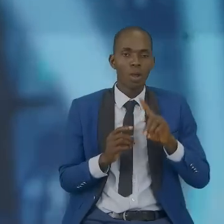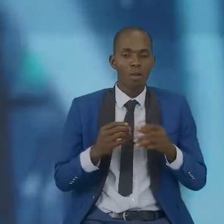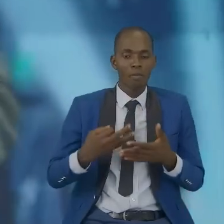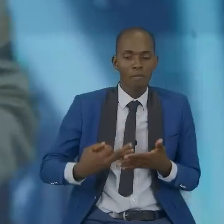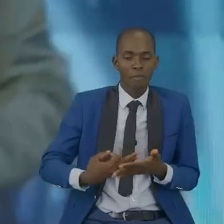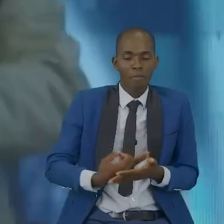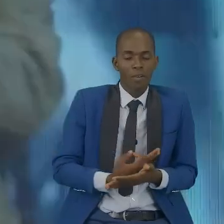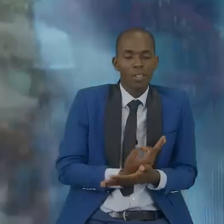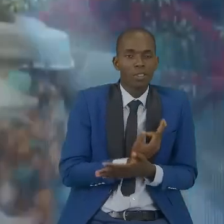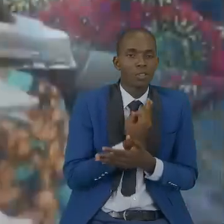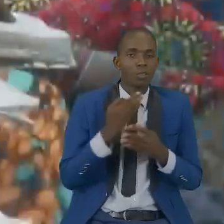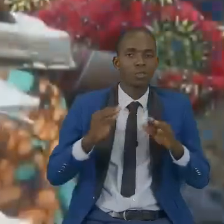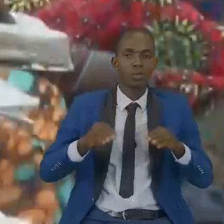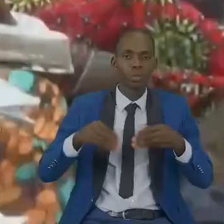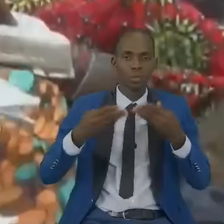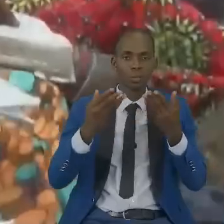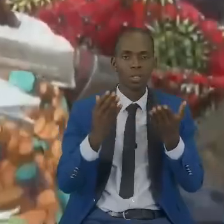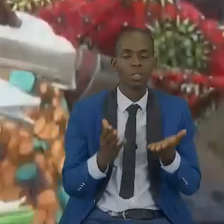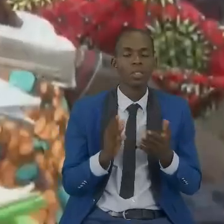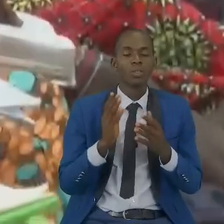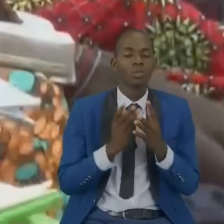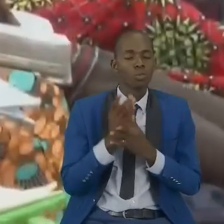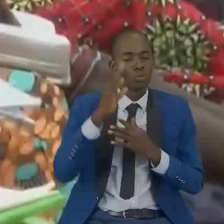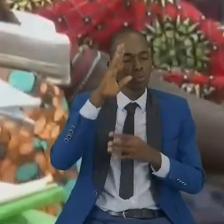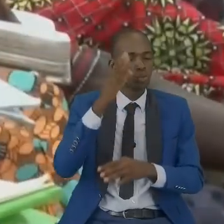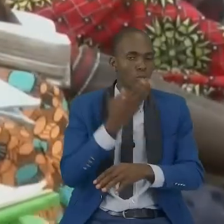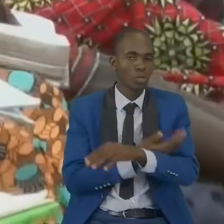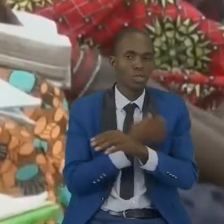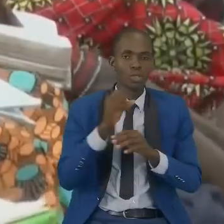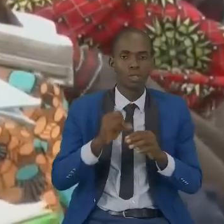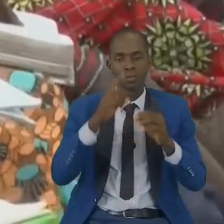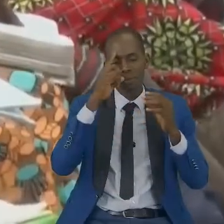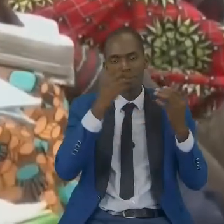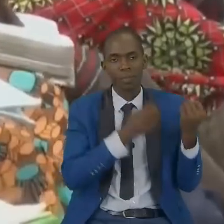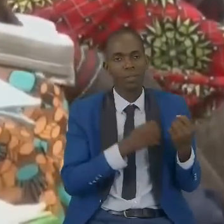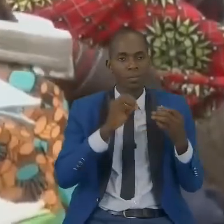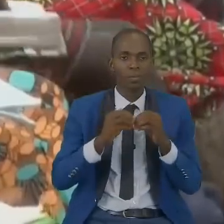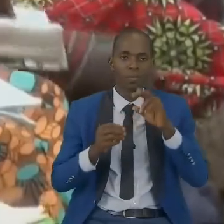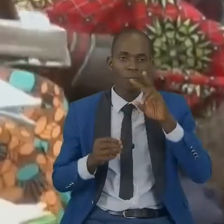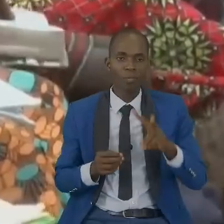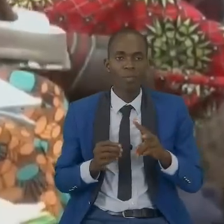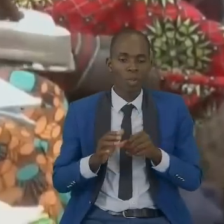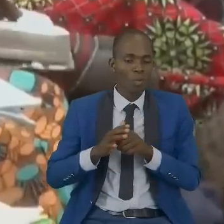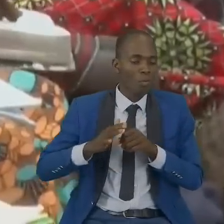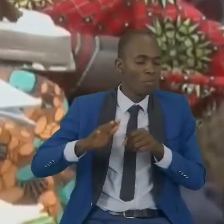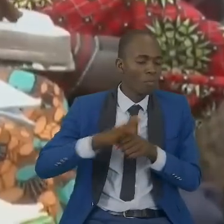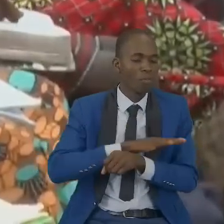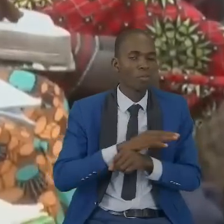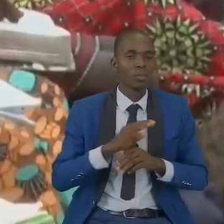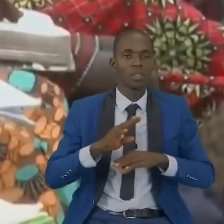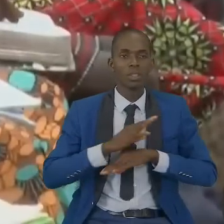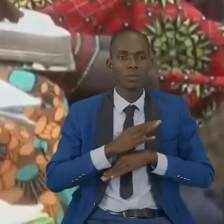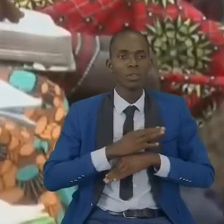supply through sonship faith. Number two, full satisfaction